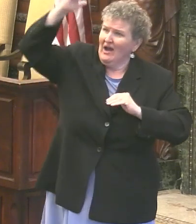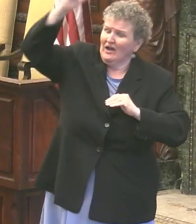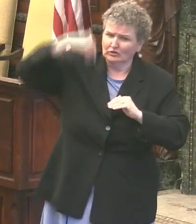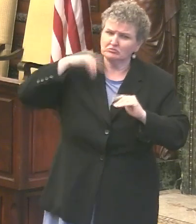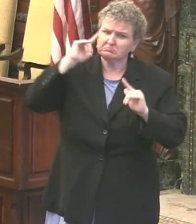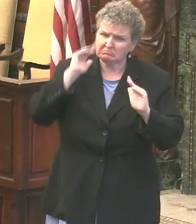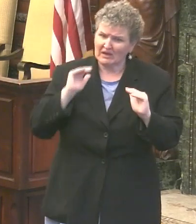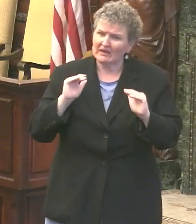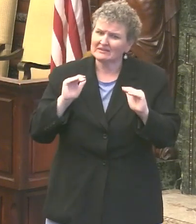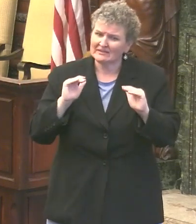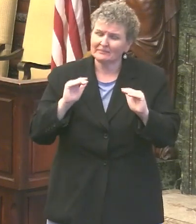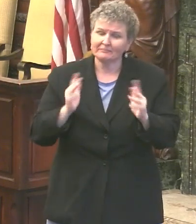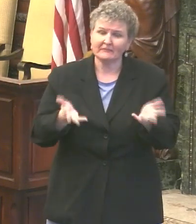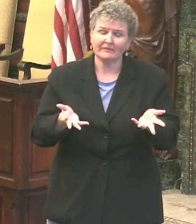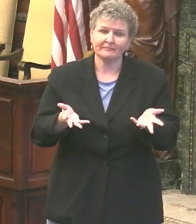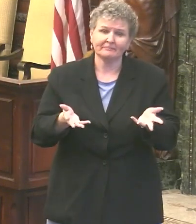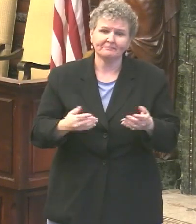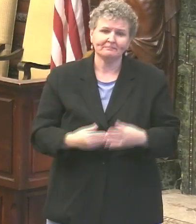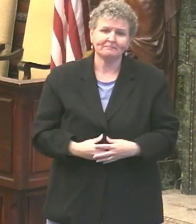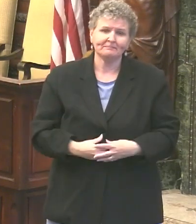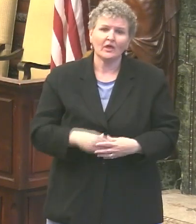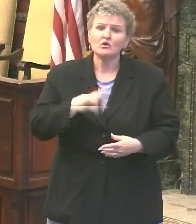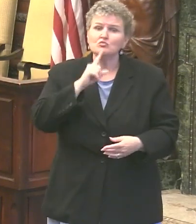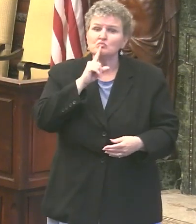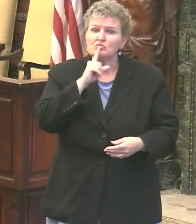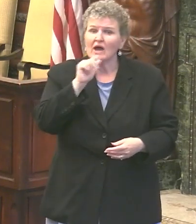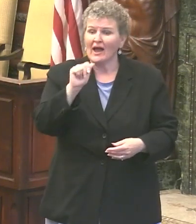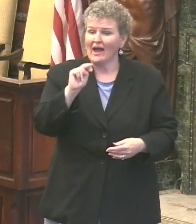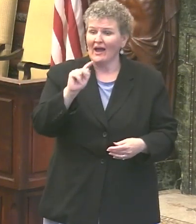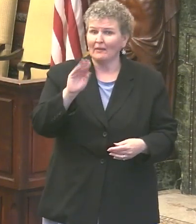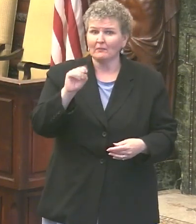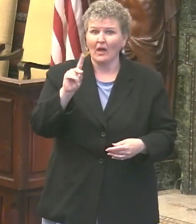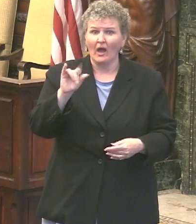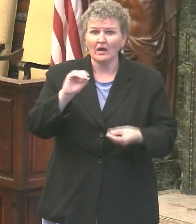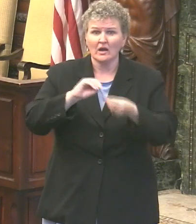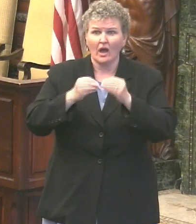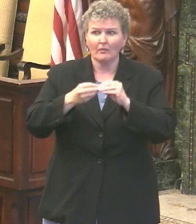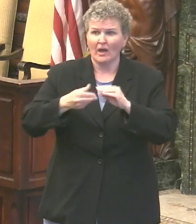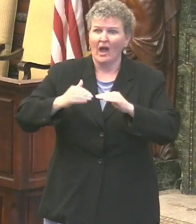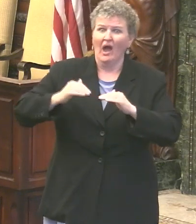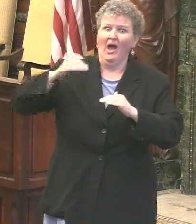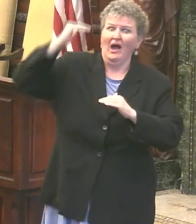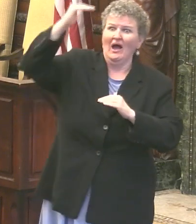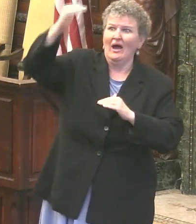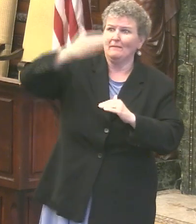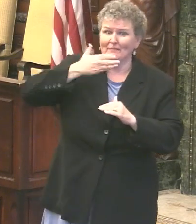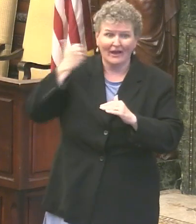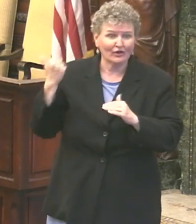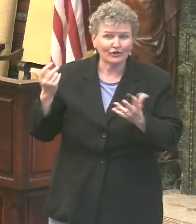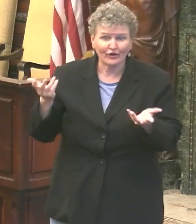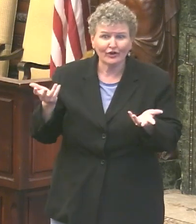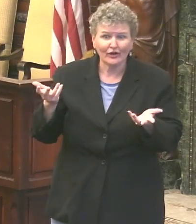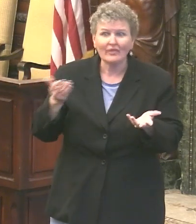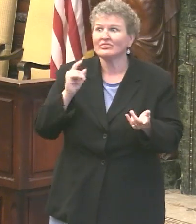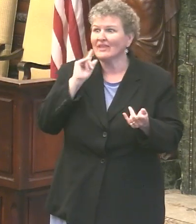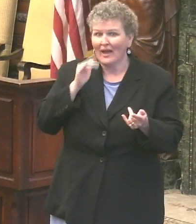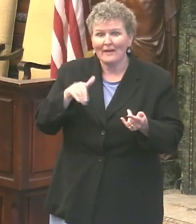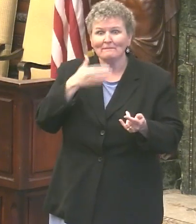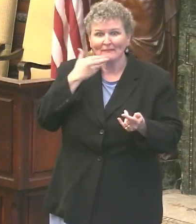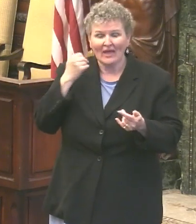point, the higher it is, the better off we are because that means more people are likely to be protected against future infection. Thank you.